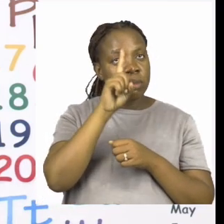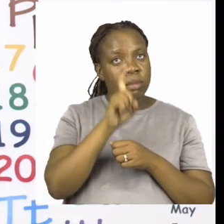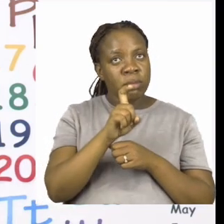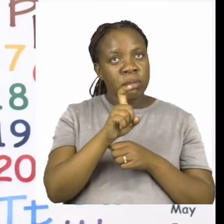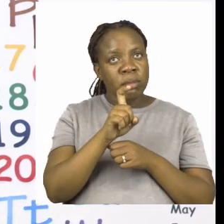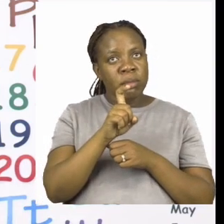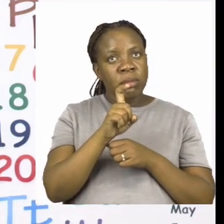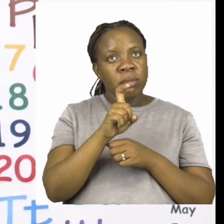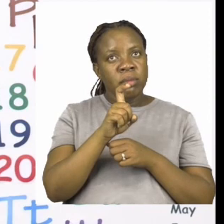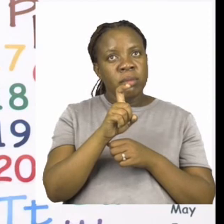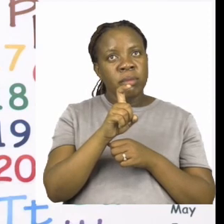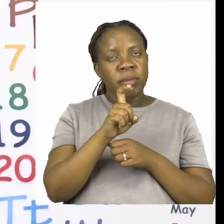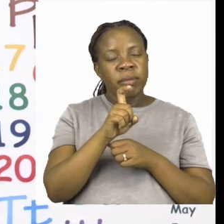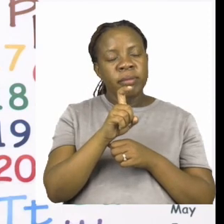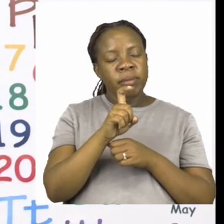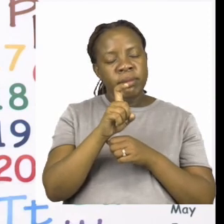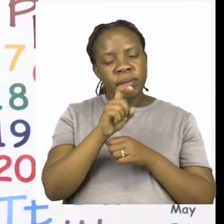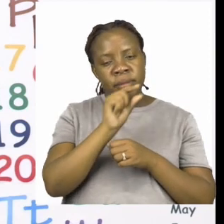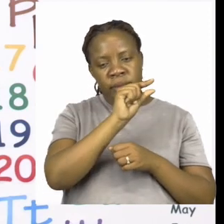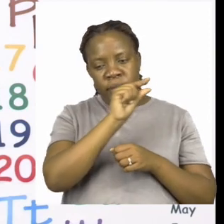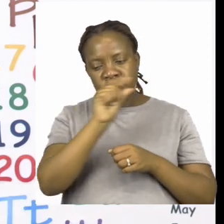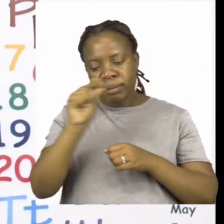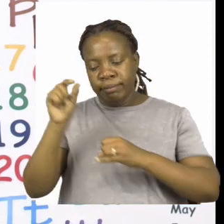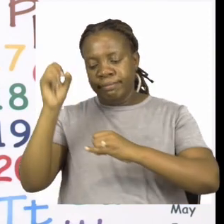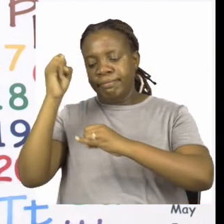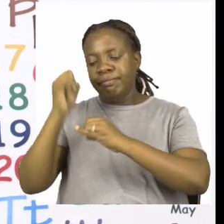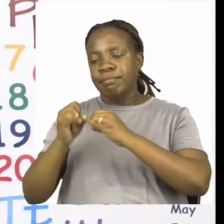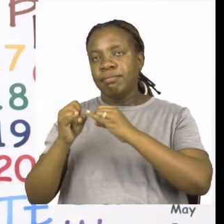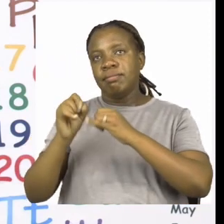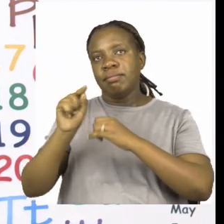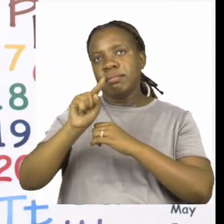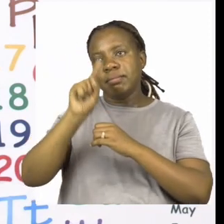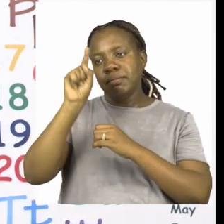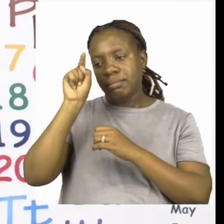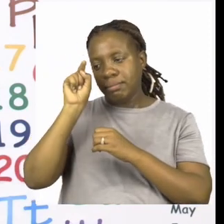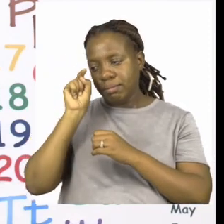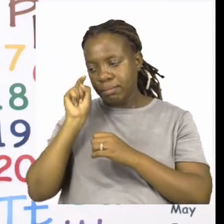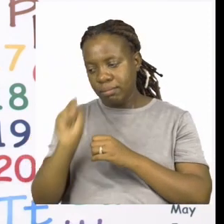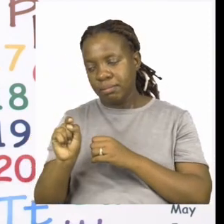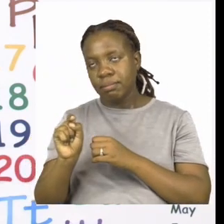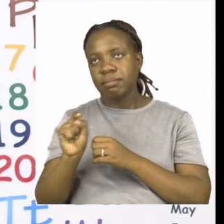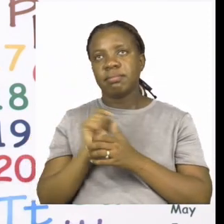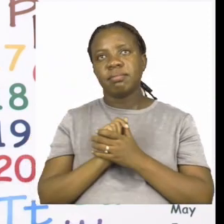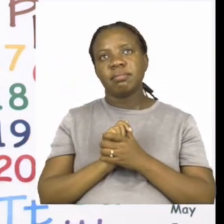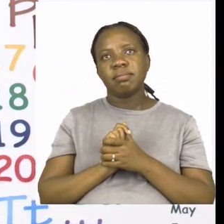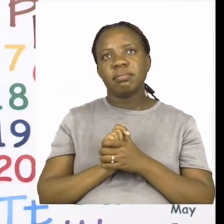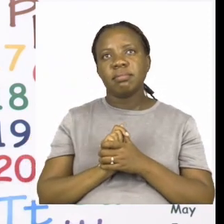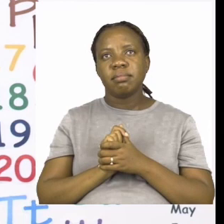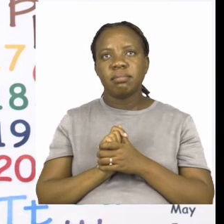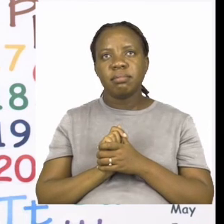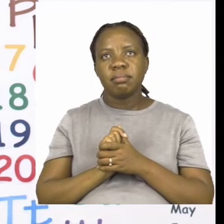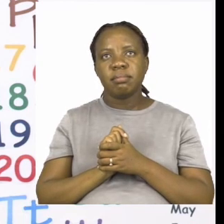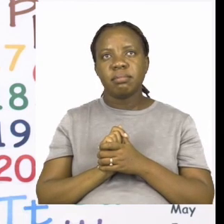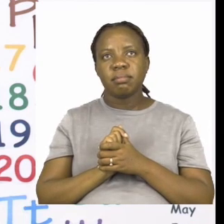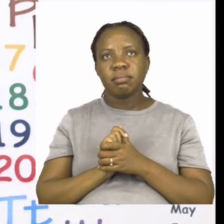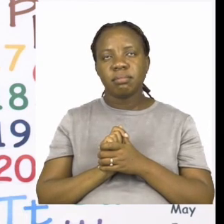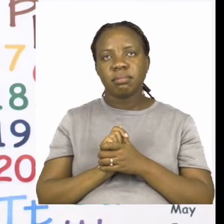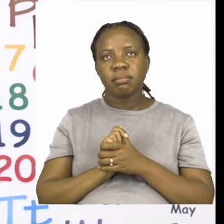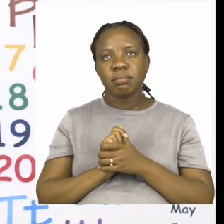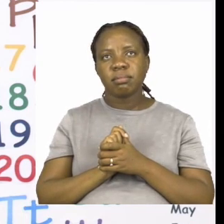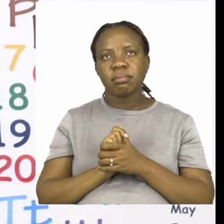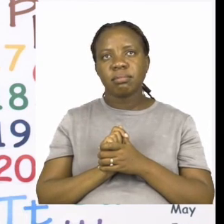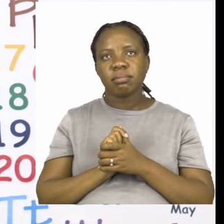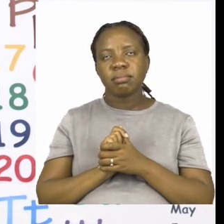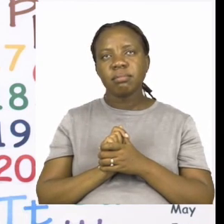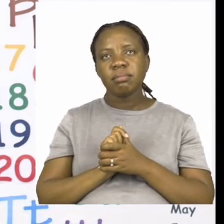we always need to make use of the question mark. You see, this is what the question mark